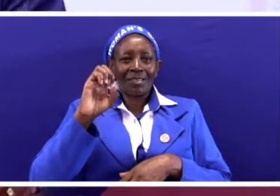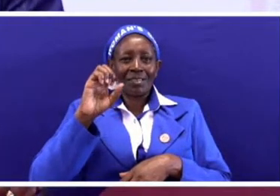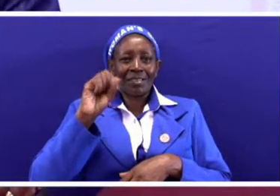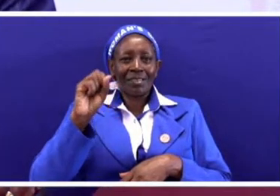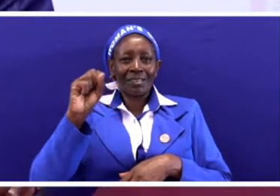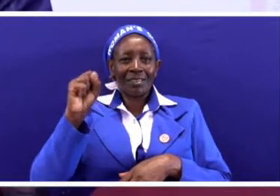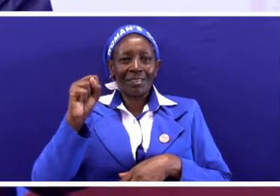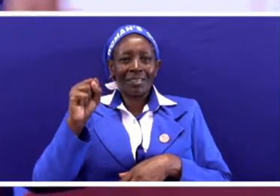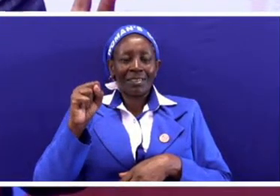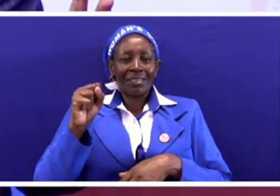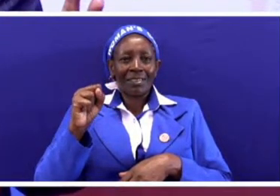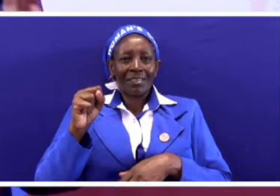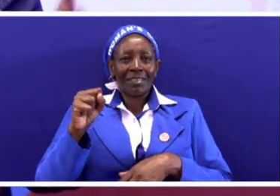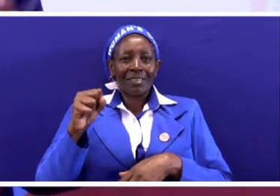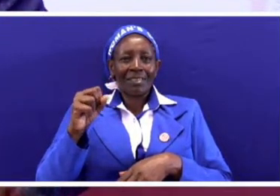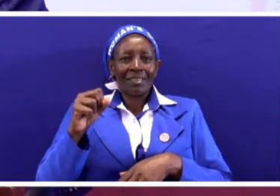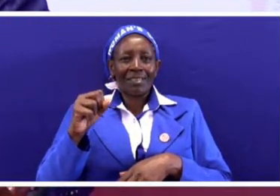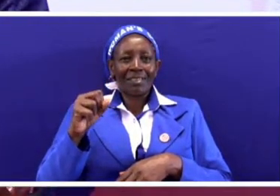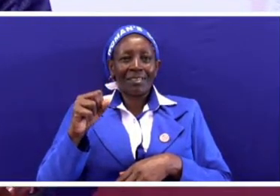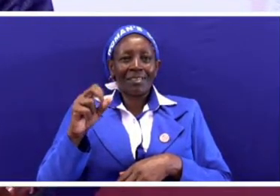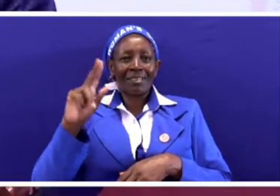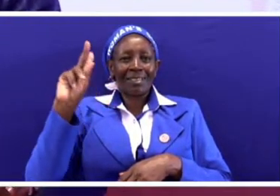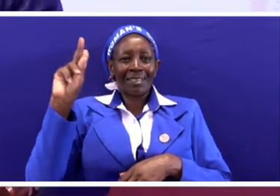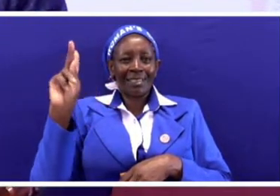Kenyans, no more fear of taxes.